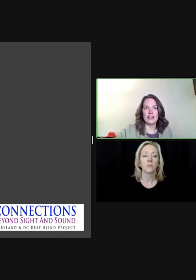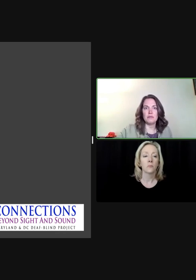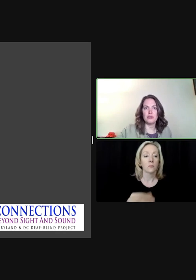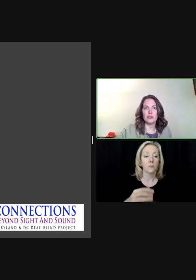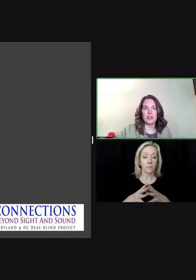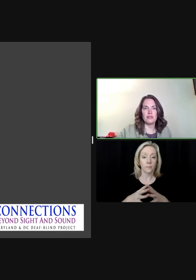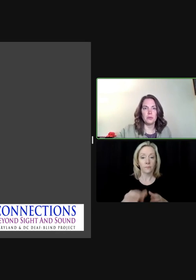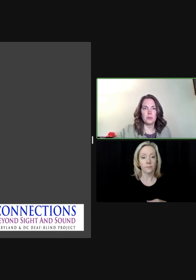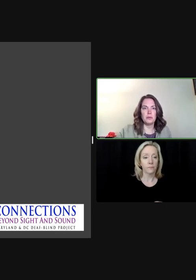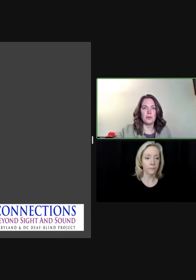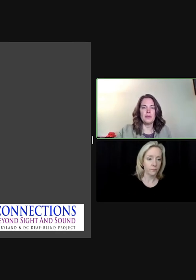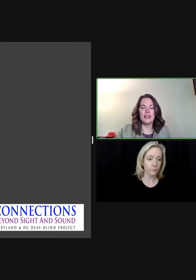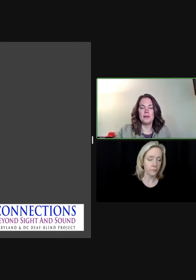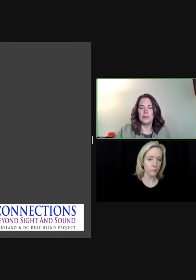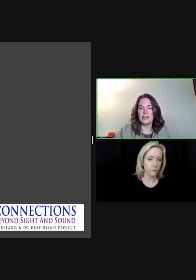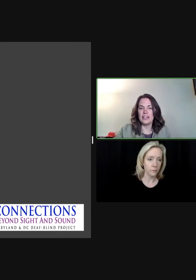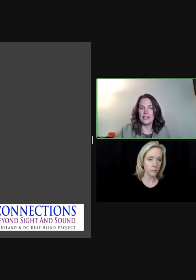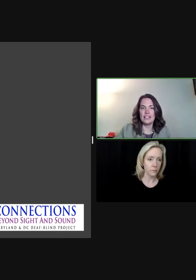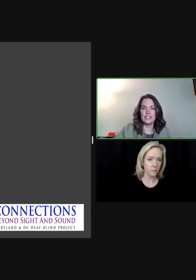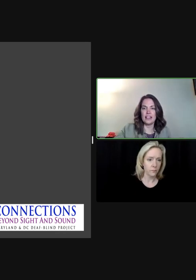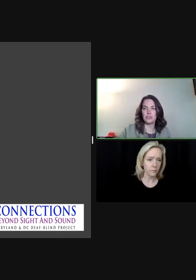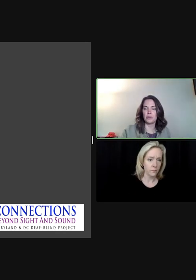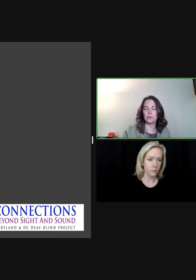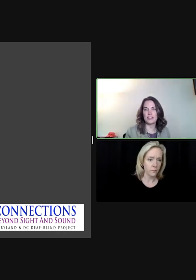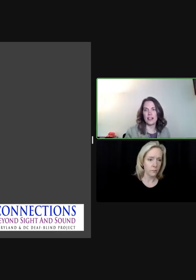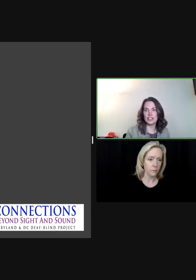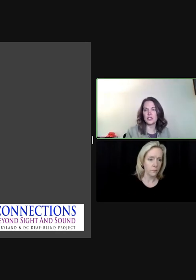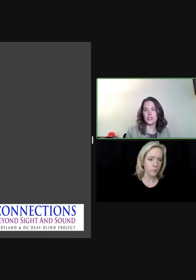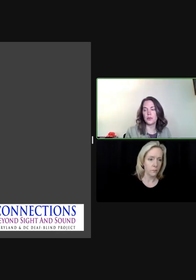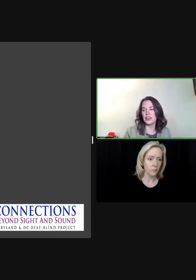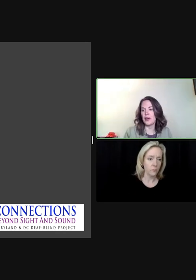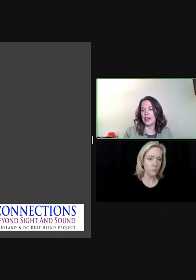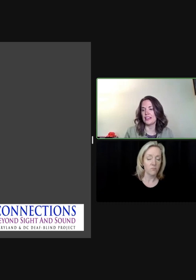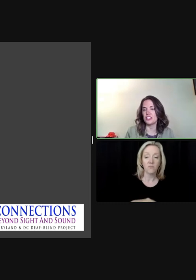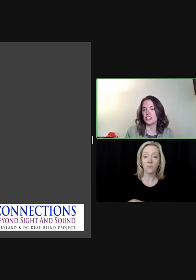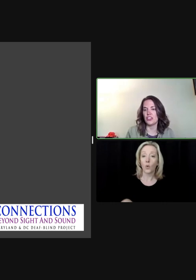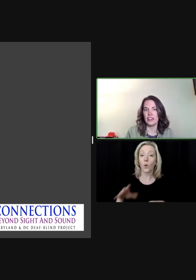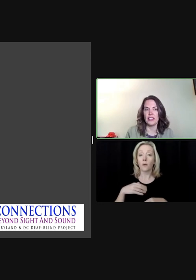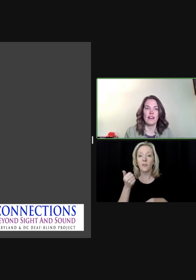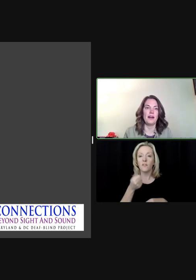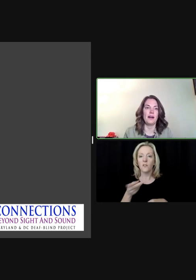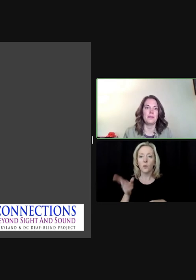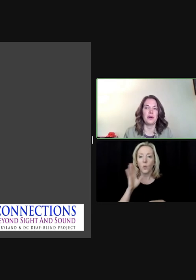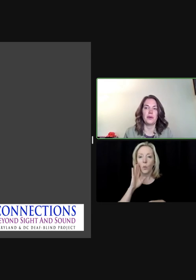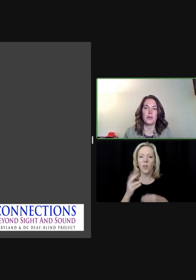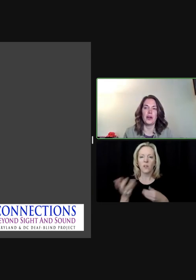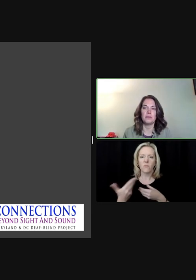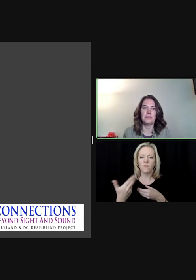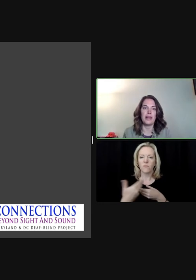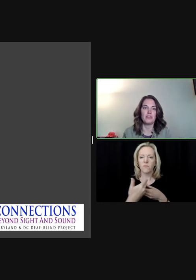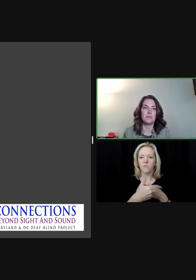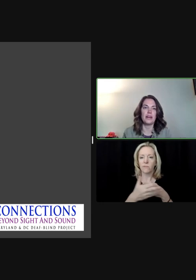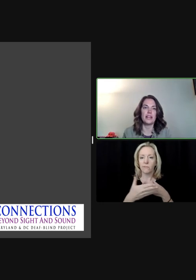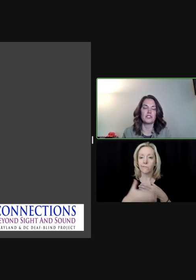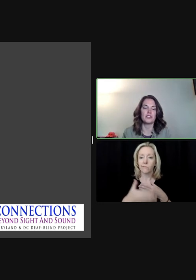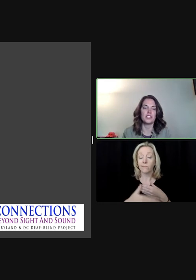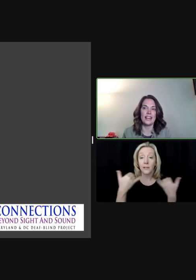All right, I'm sure we've got a few more people coming in, but it is after 3 o'clock, so we can go ahead and get started. I want to